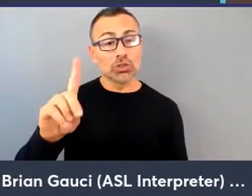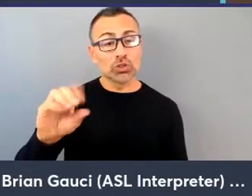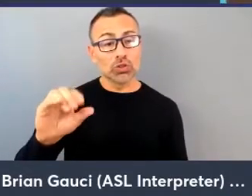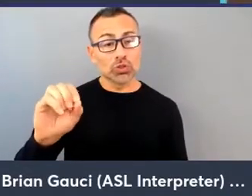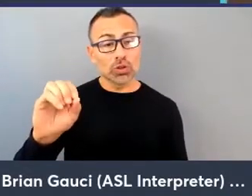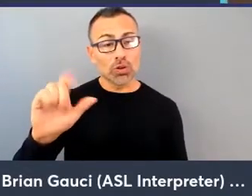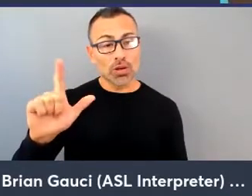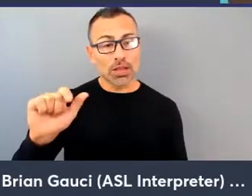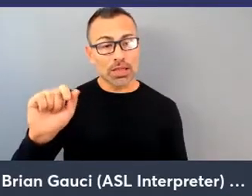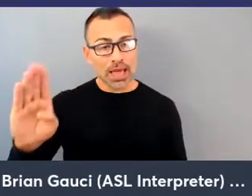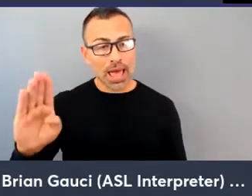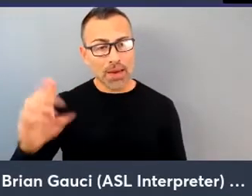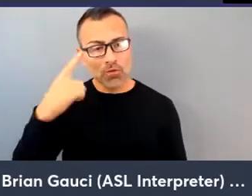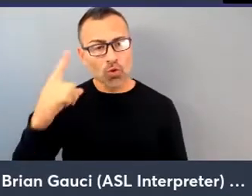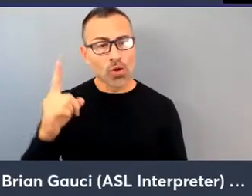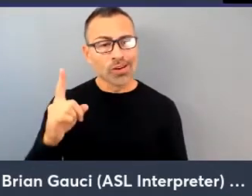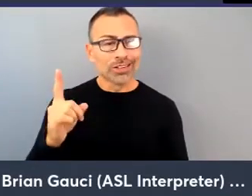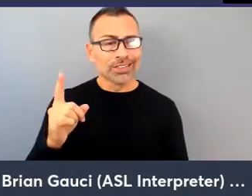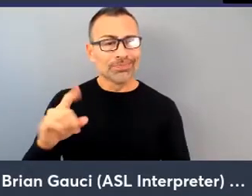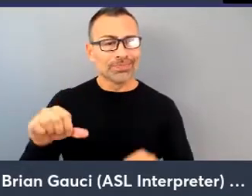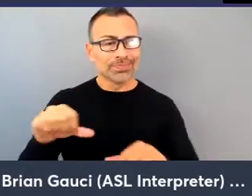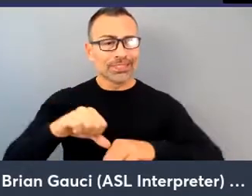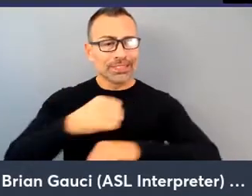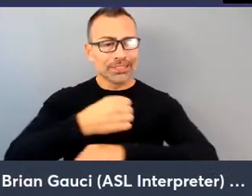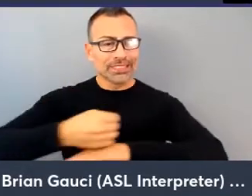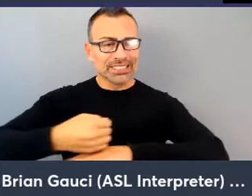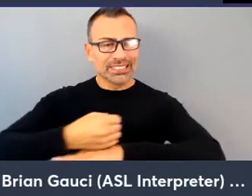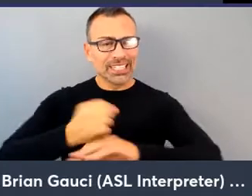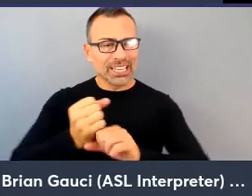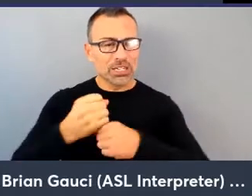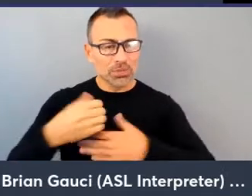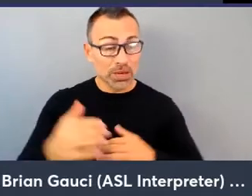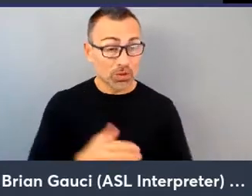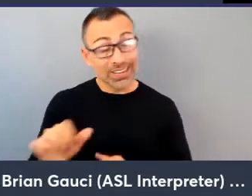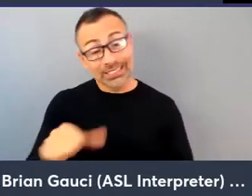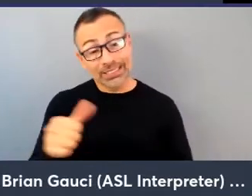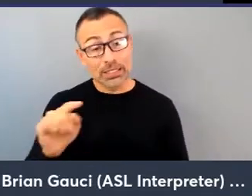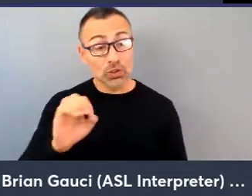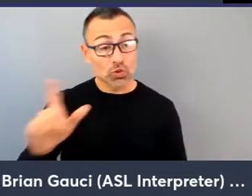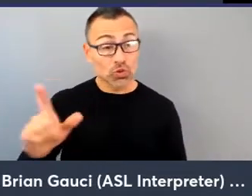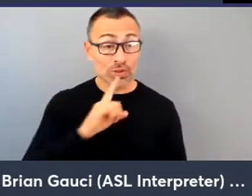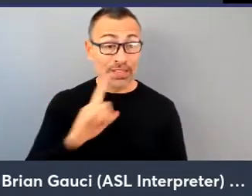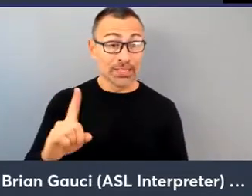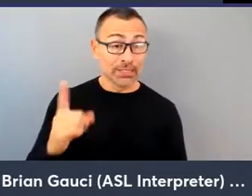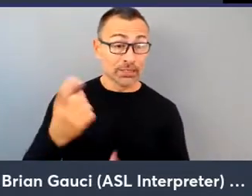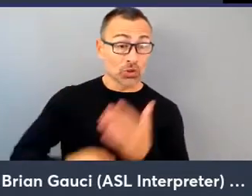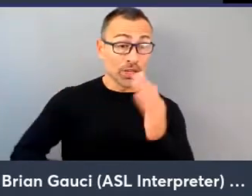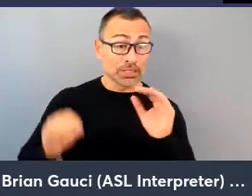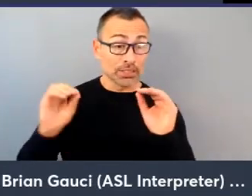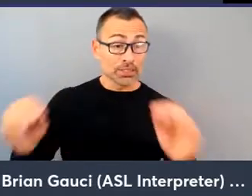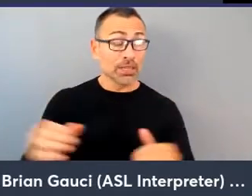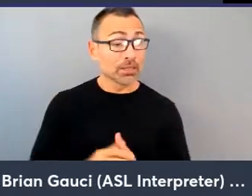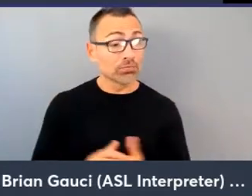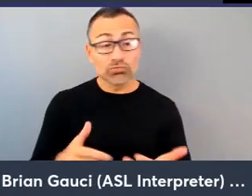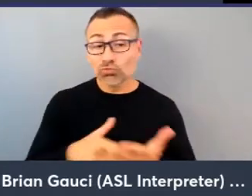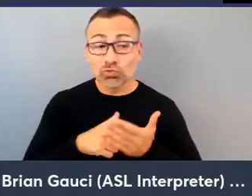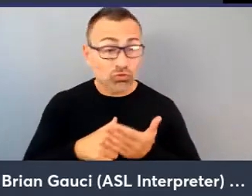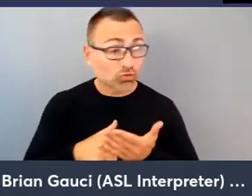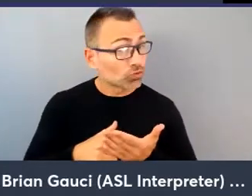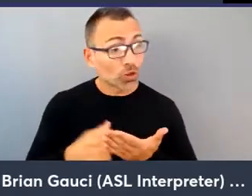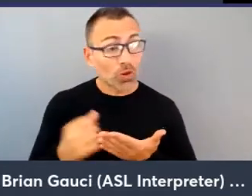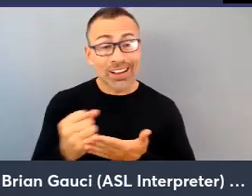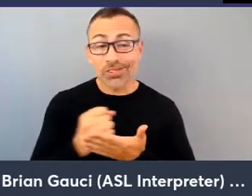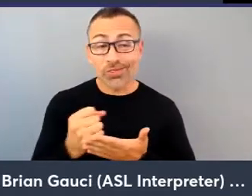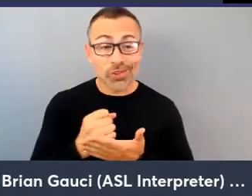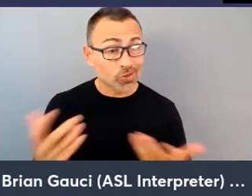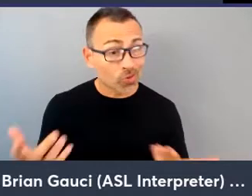Lab is another tool that is available for free. You don't need a credit card and you don't even need AWS account